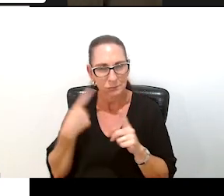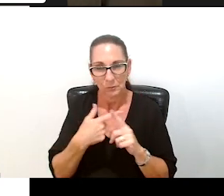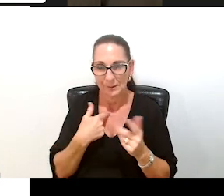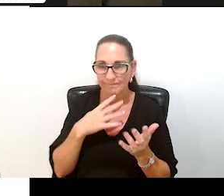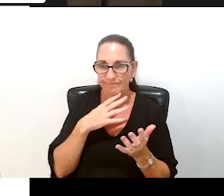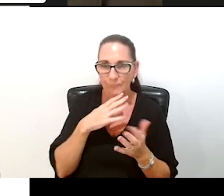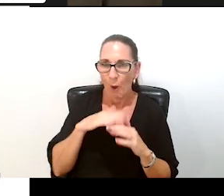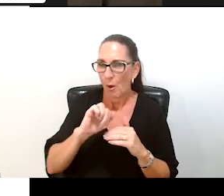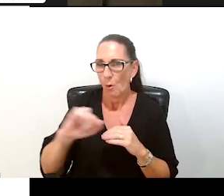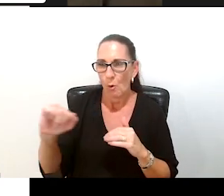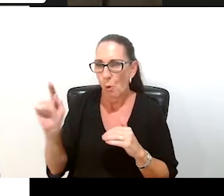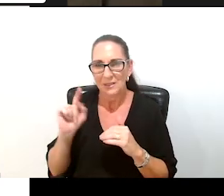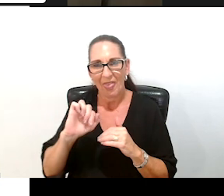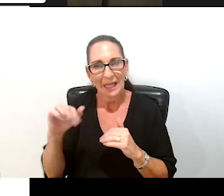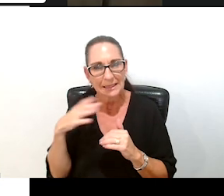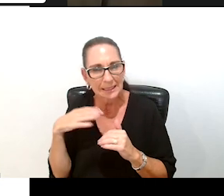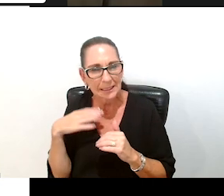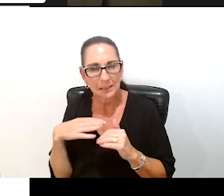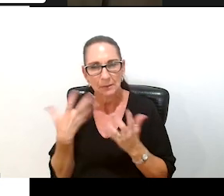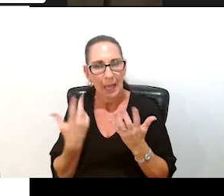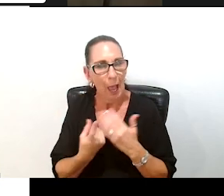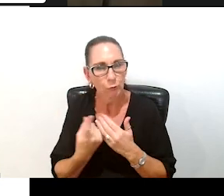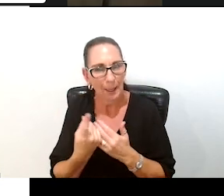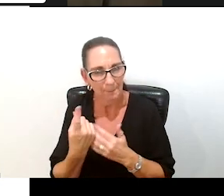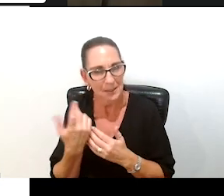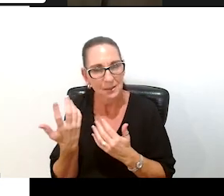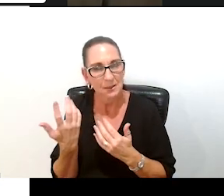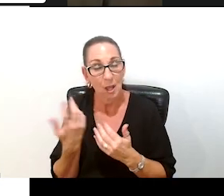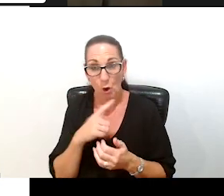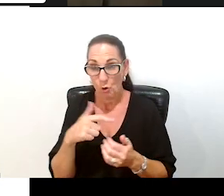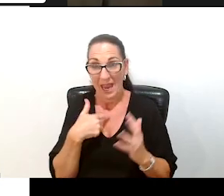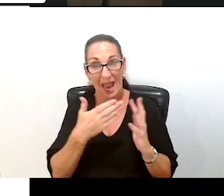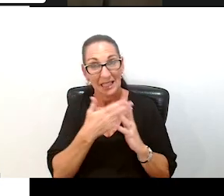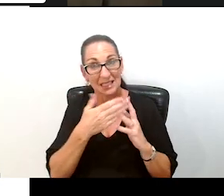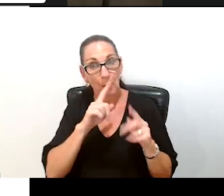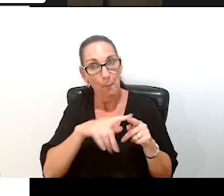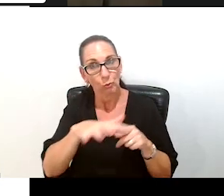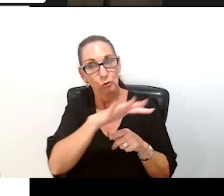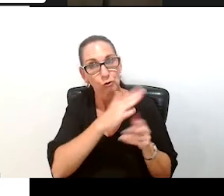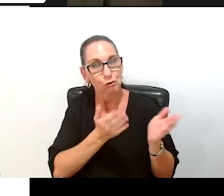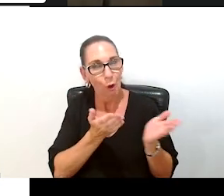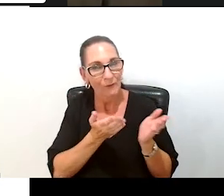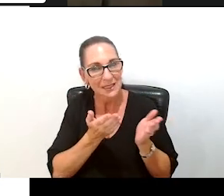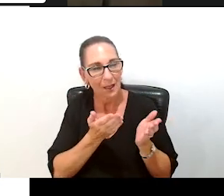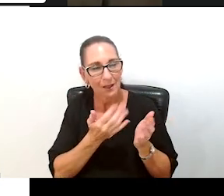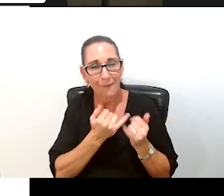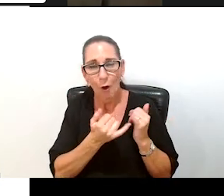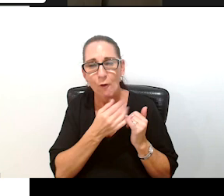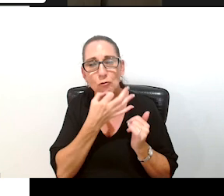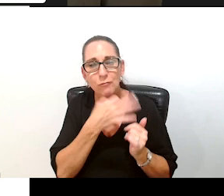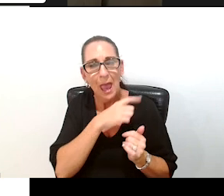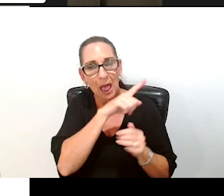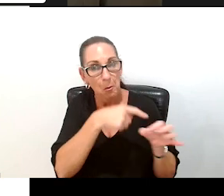outcomes. And, when we're accessing most services, we're rarely, if ever, asked about whether we